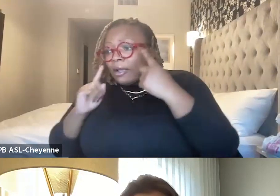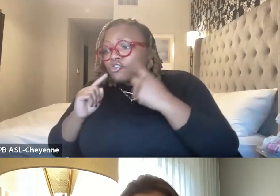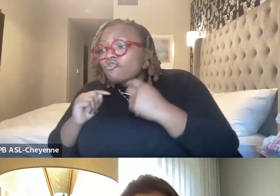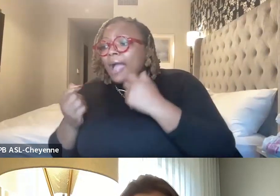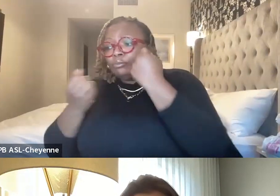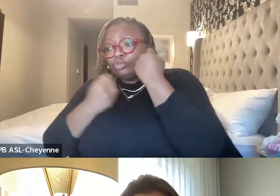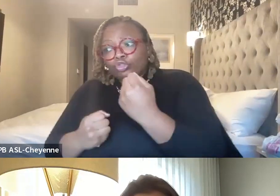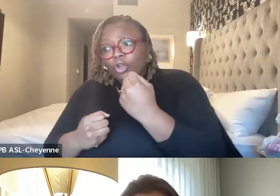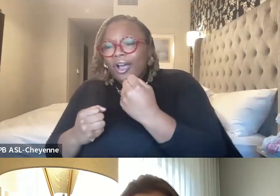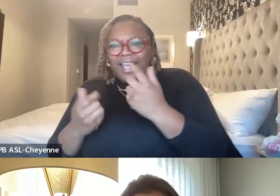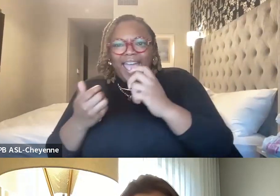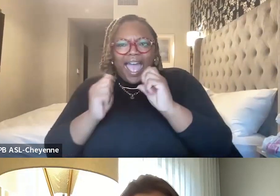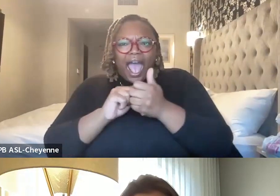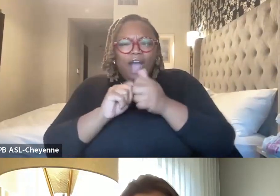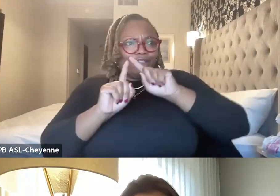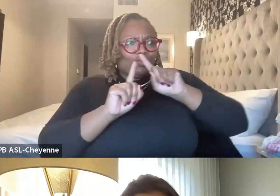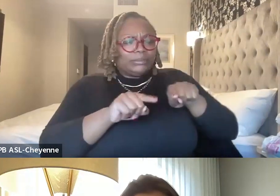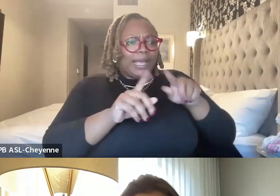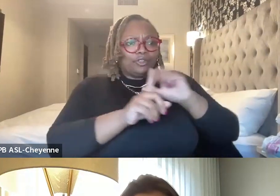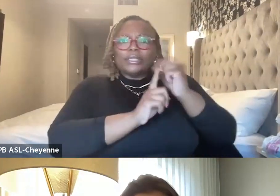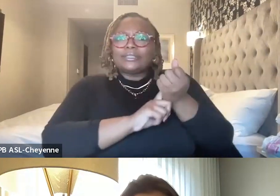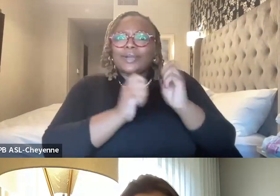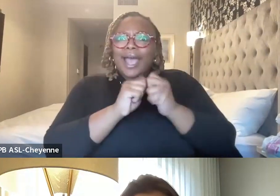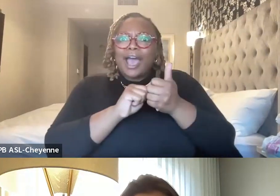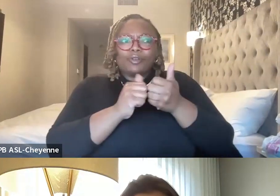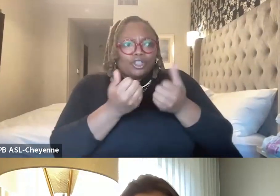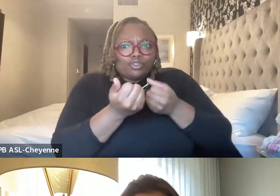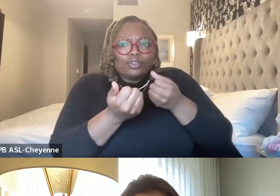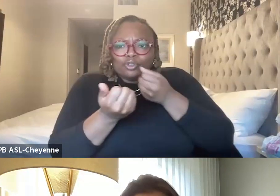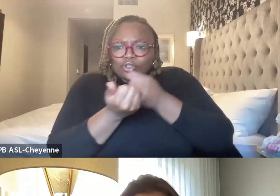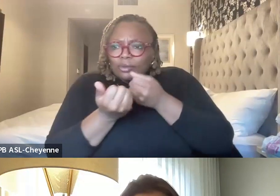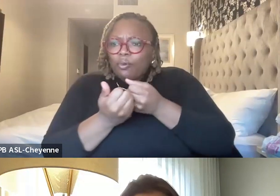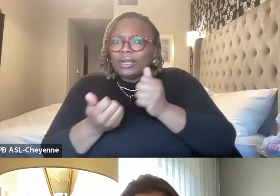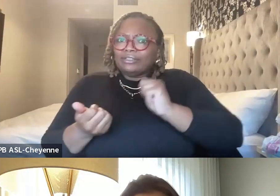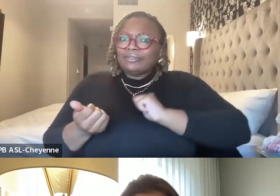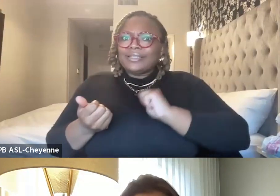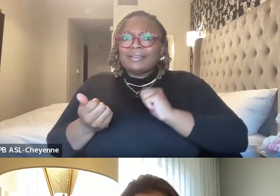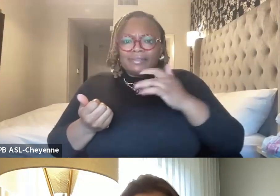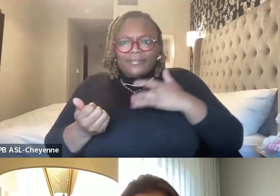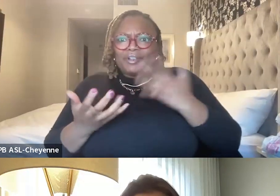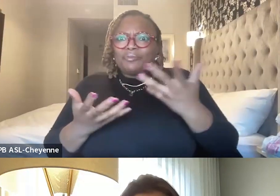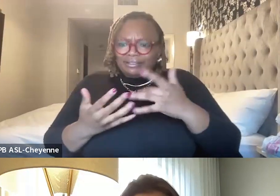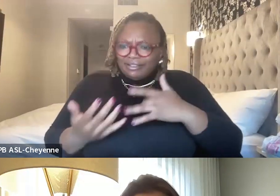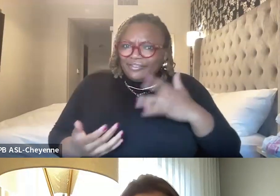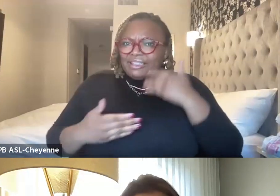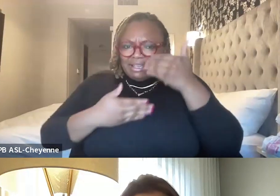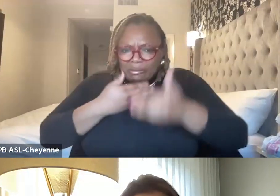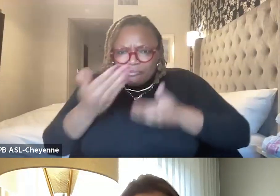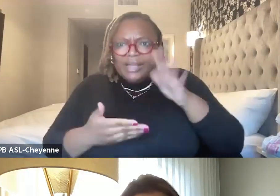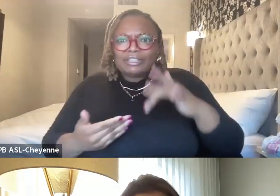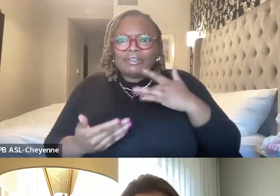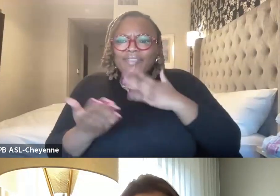cry, how can you react? How can you enable yourself to feel what you are feeling and process this feeling